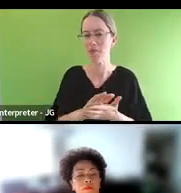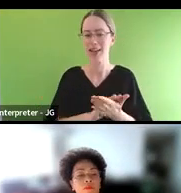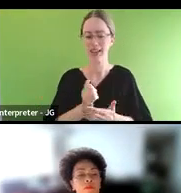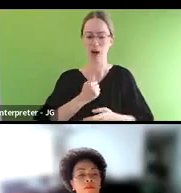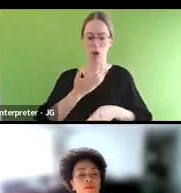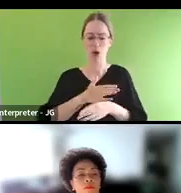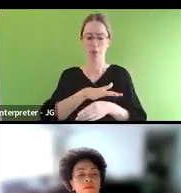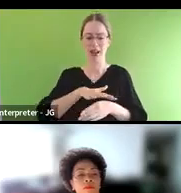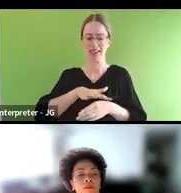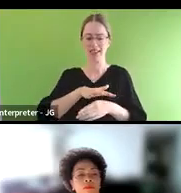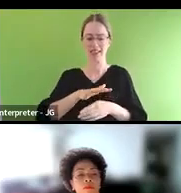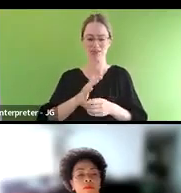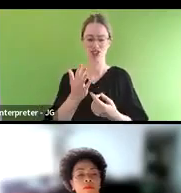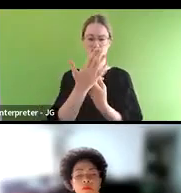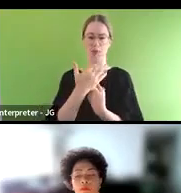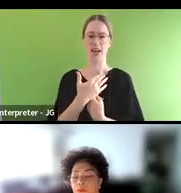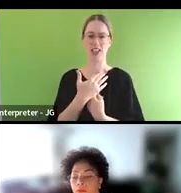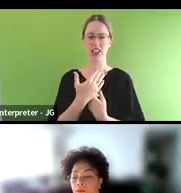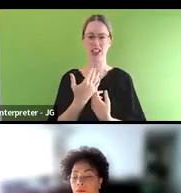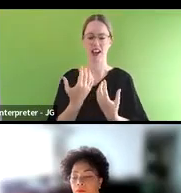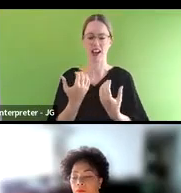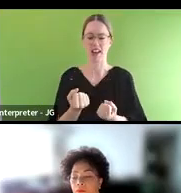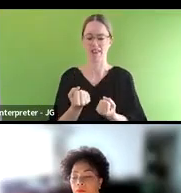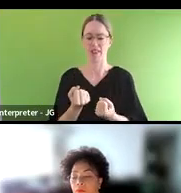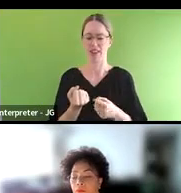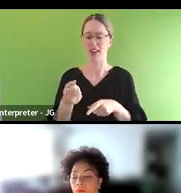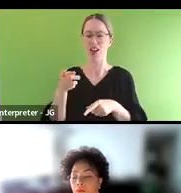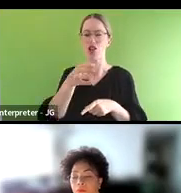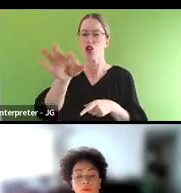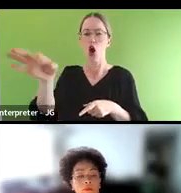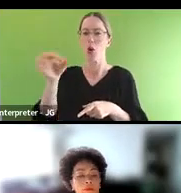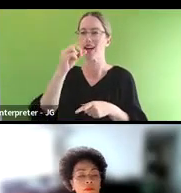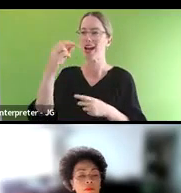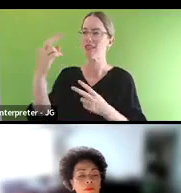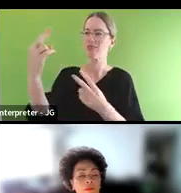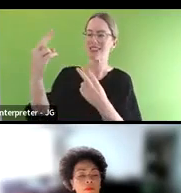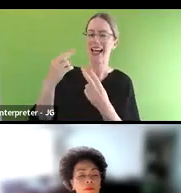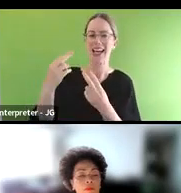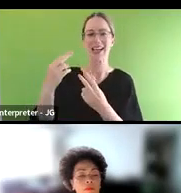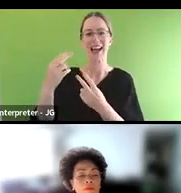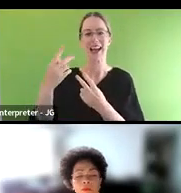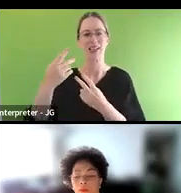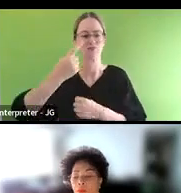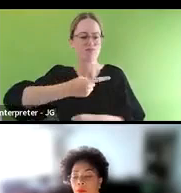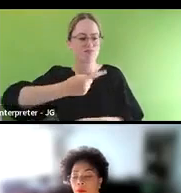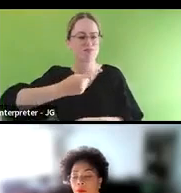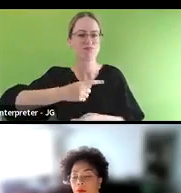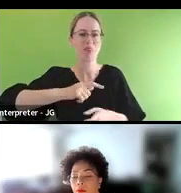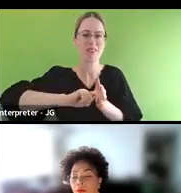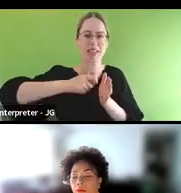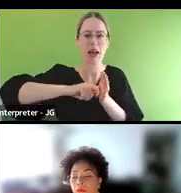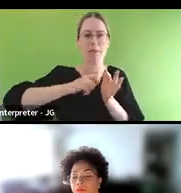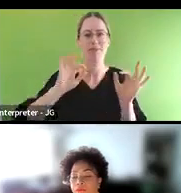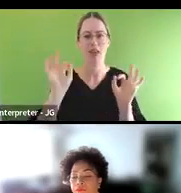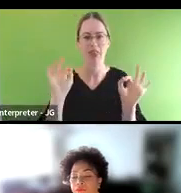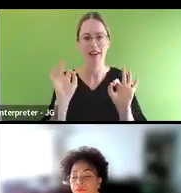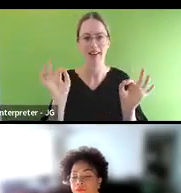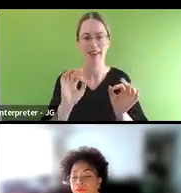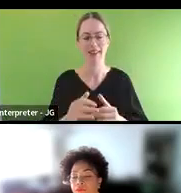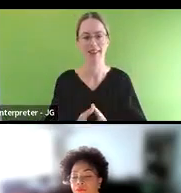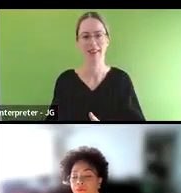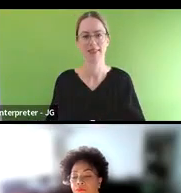workplace. I'm being discriminated before I even get in the door of a workplace. What can I do to